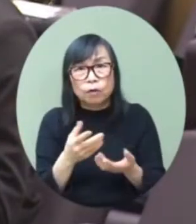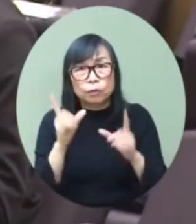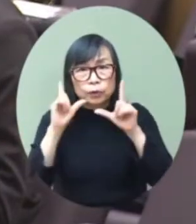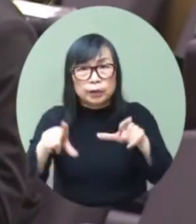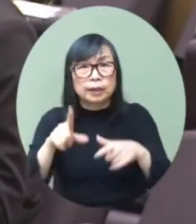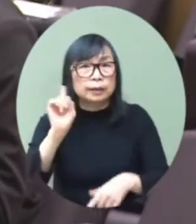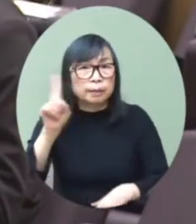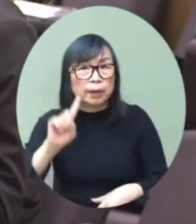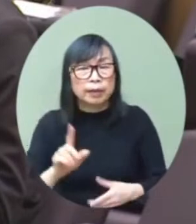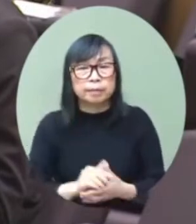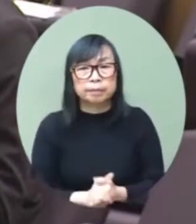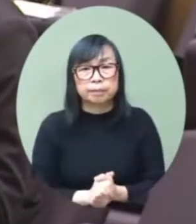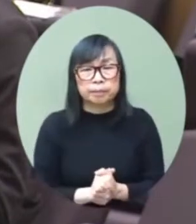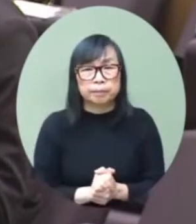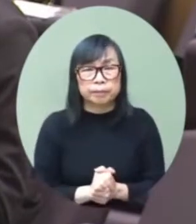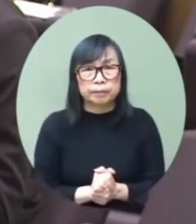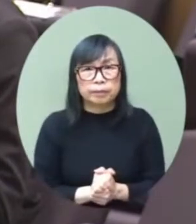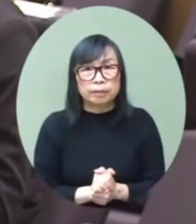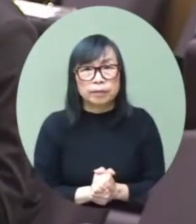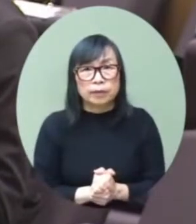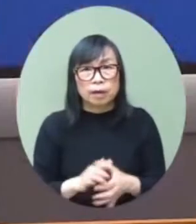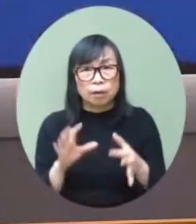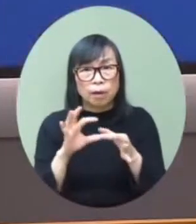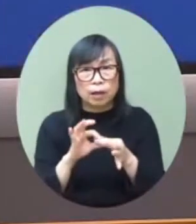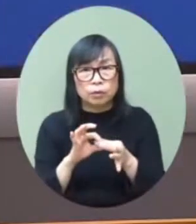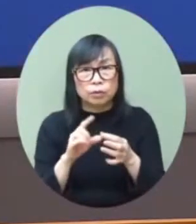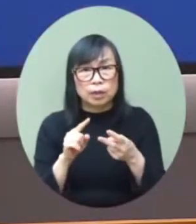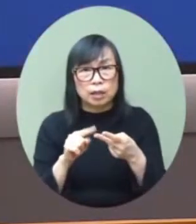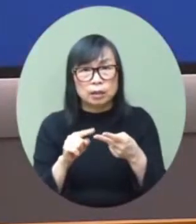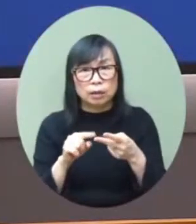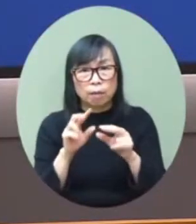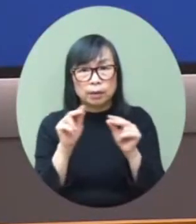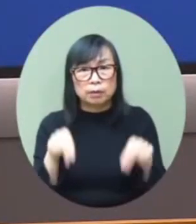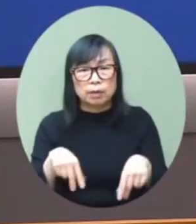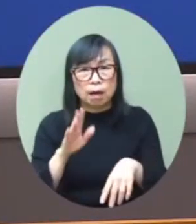0.18%. And what's the government take on this?